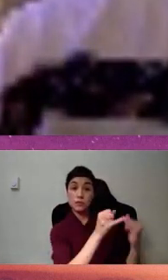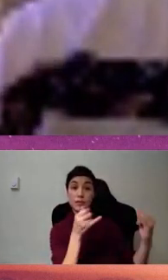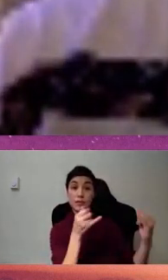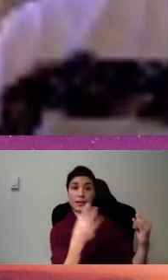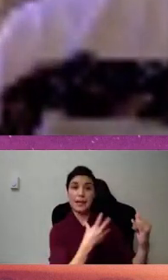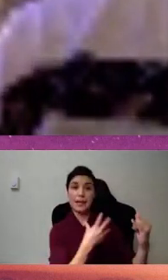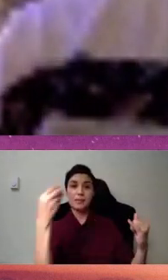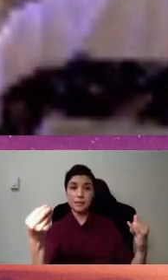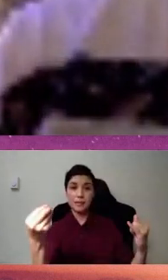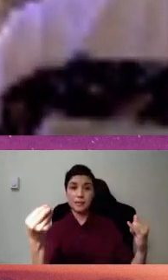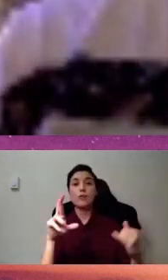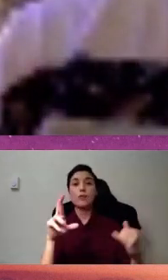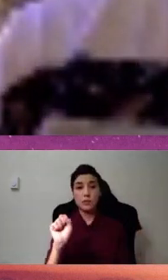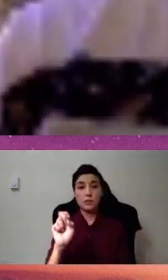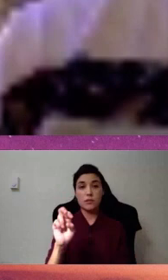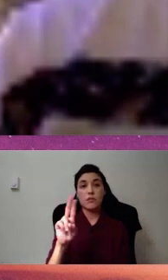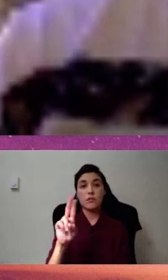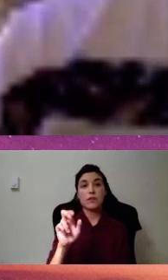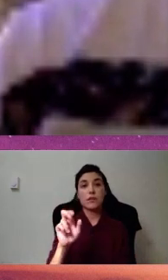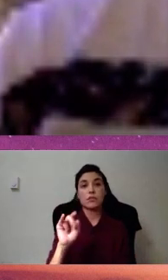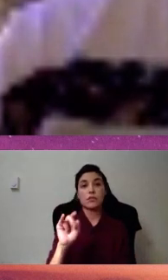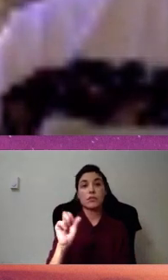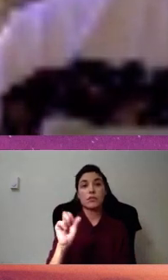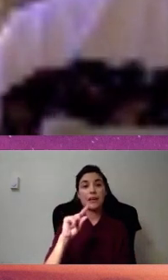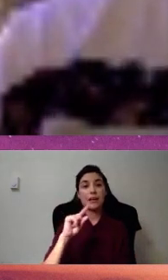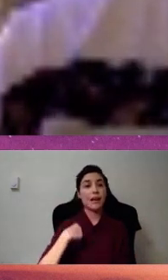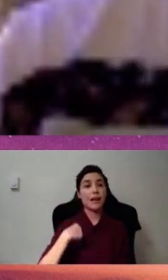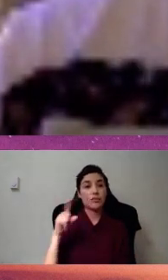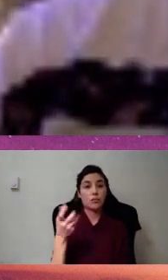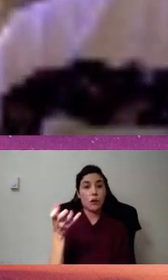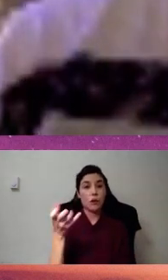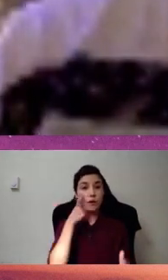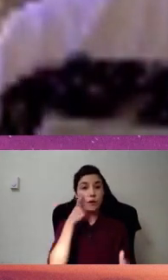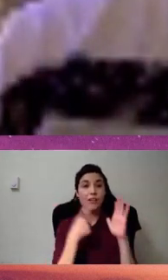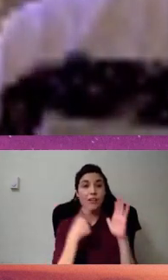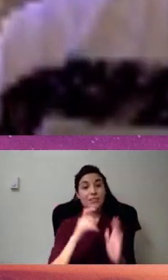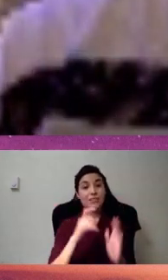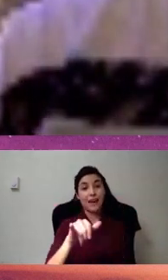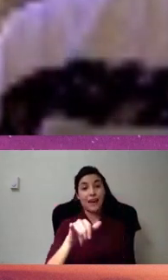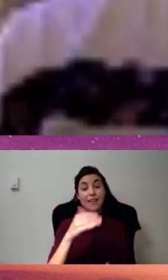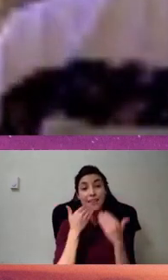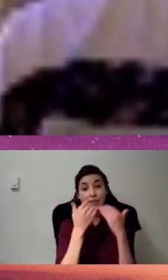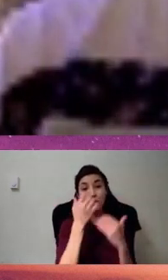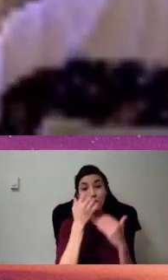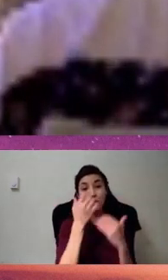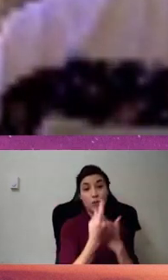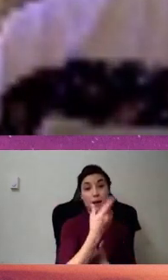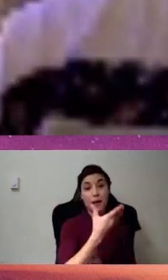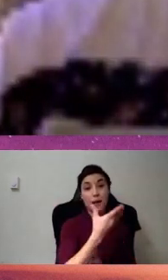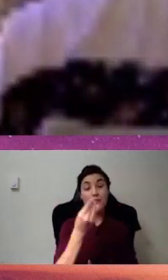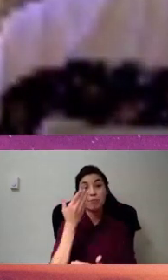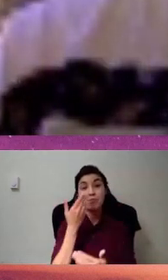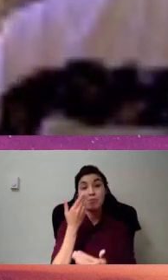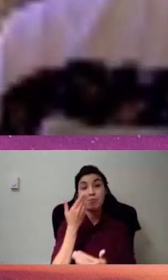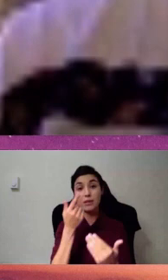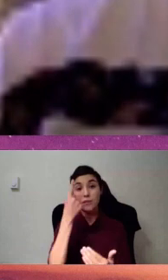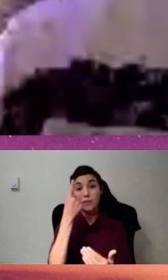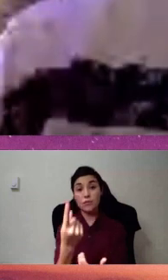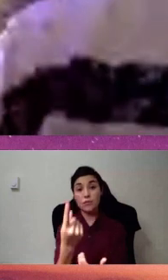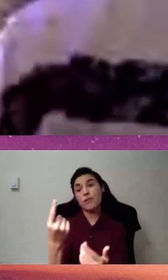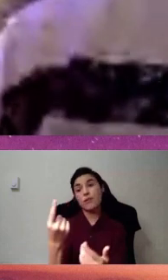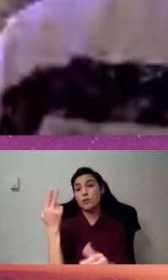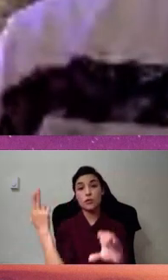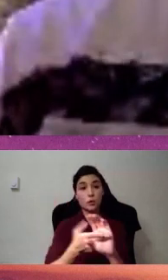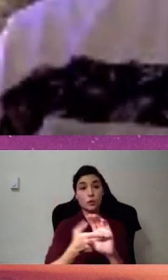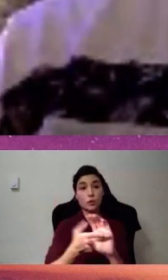Thank you, everyone. Thank you for being here. And thank you for decolonizing with us today. And I hope you'll take this